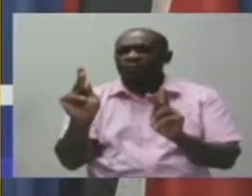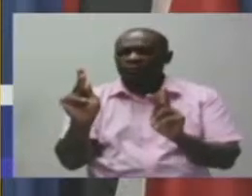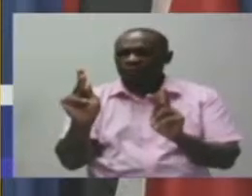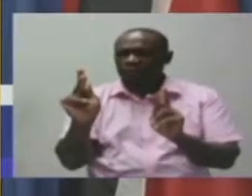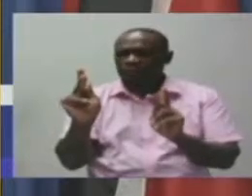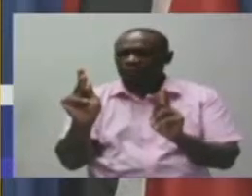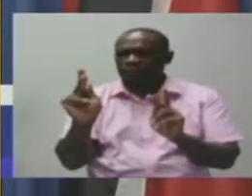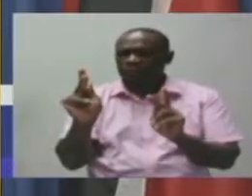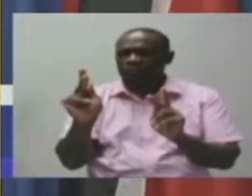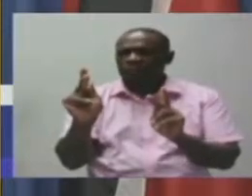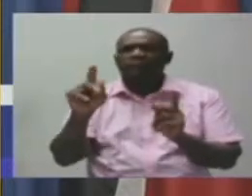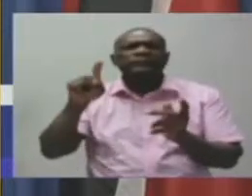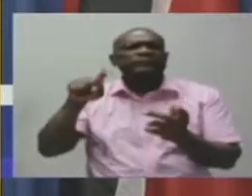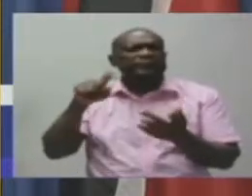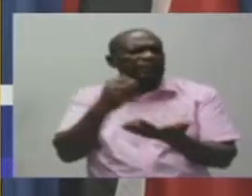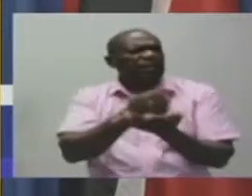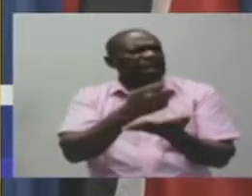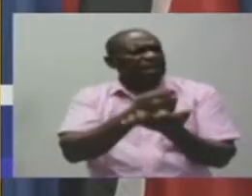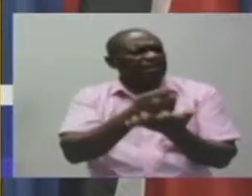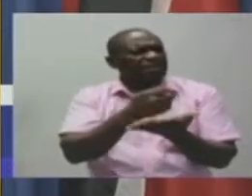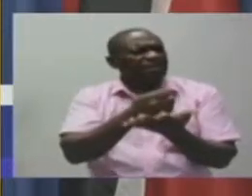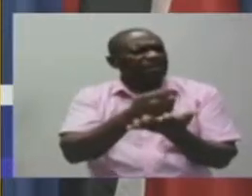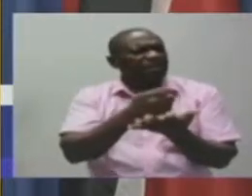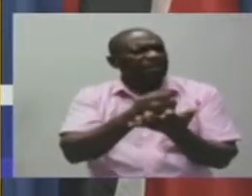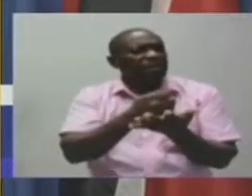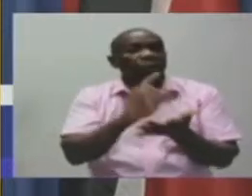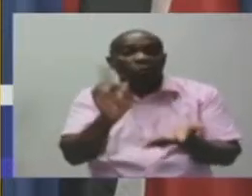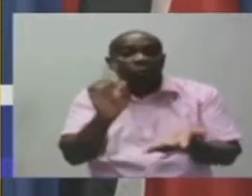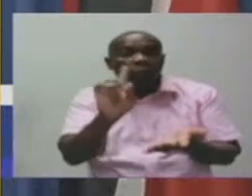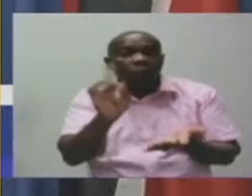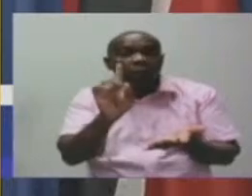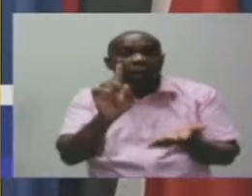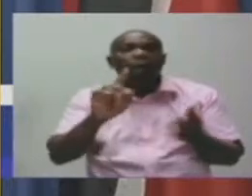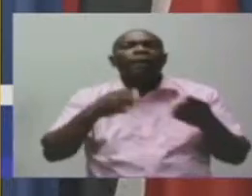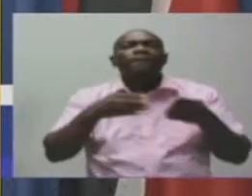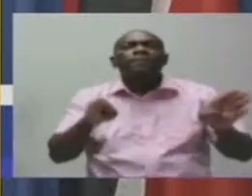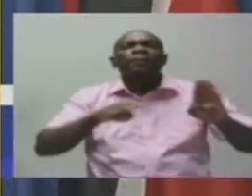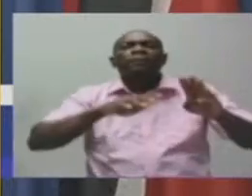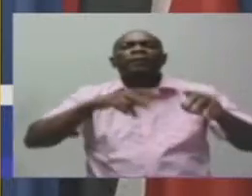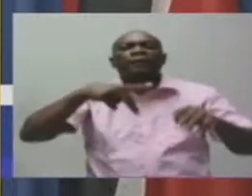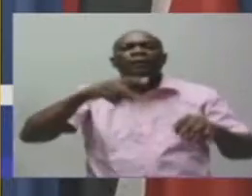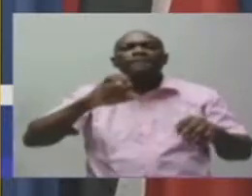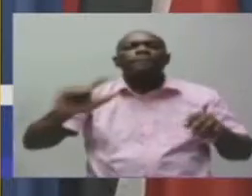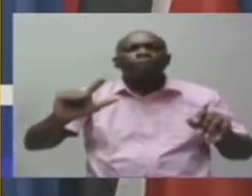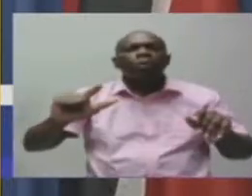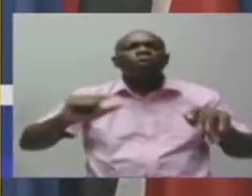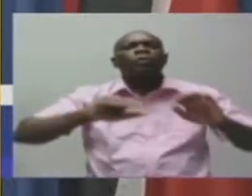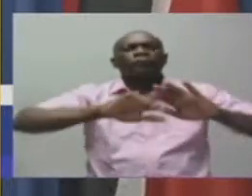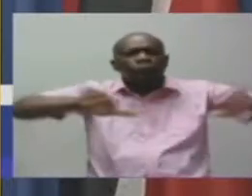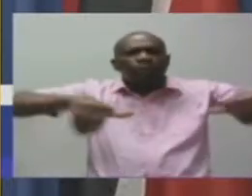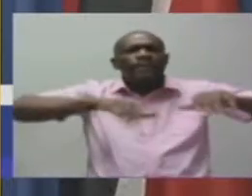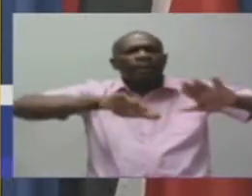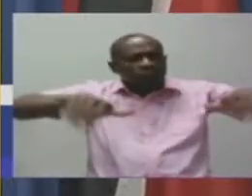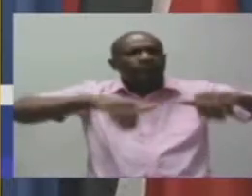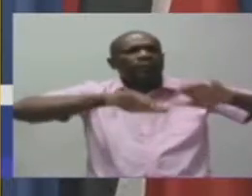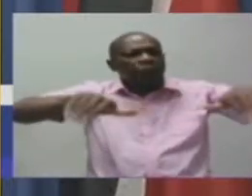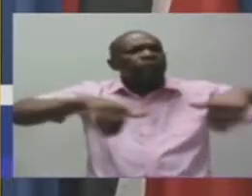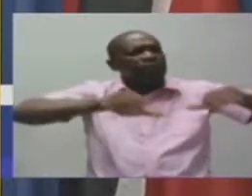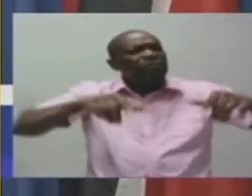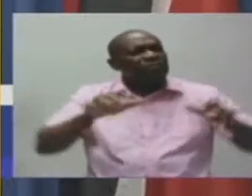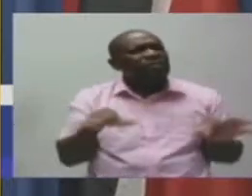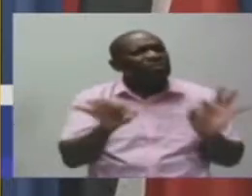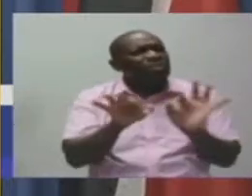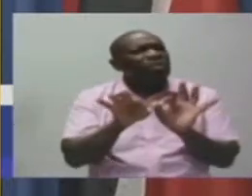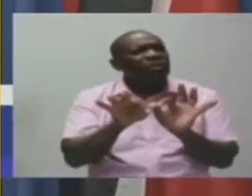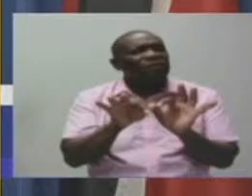the therapy at public pools is something that is very important for